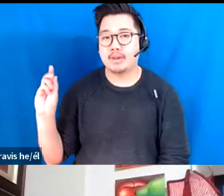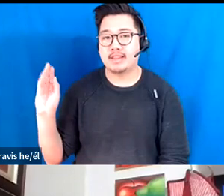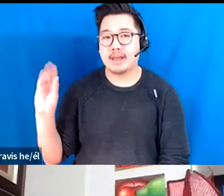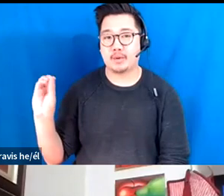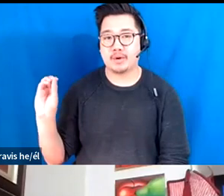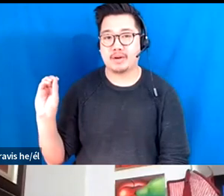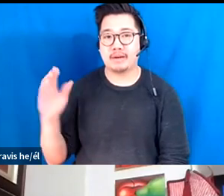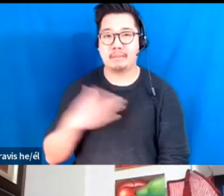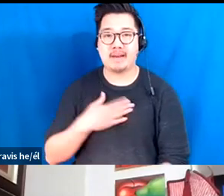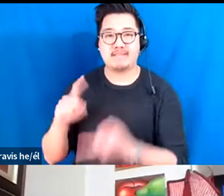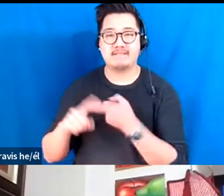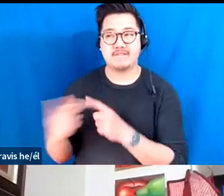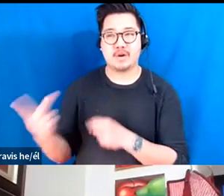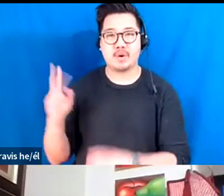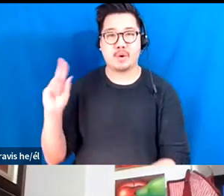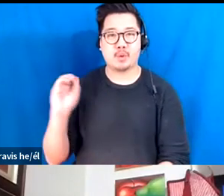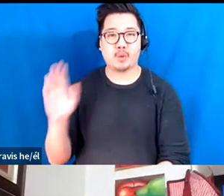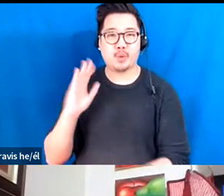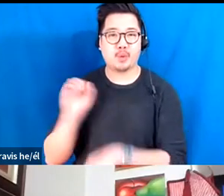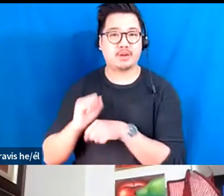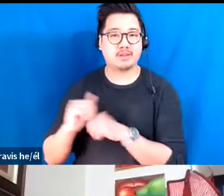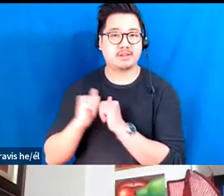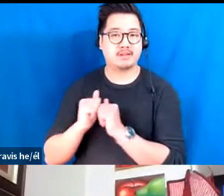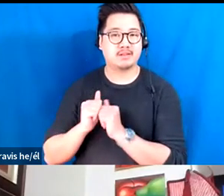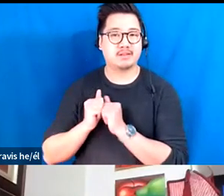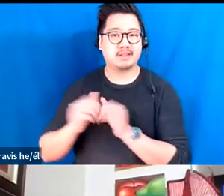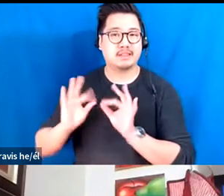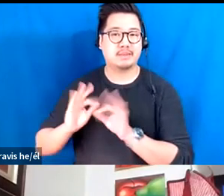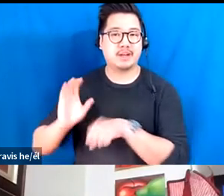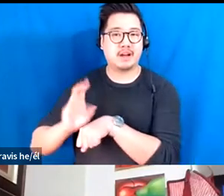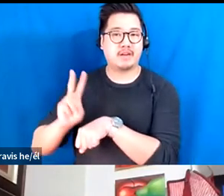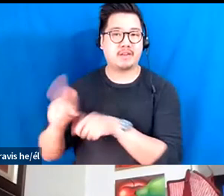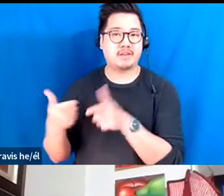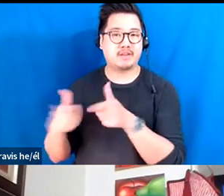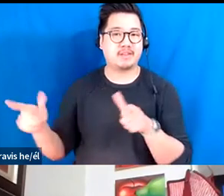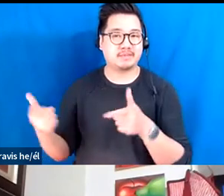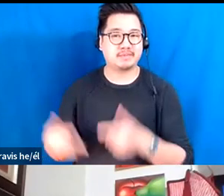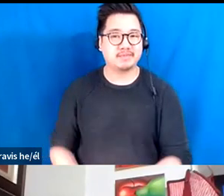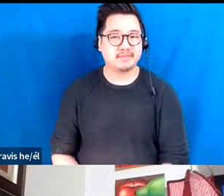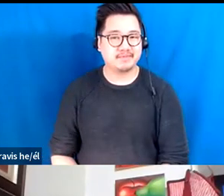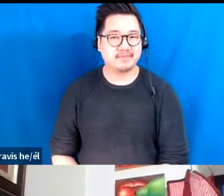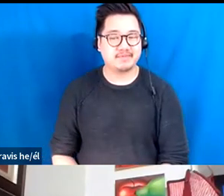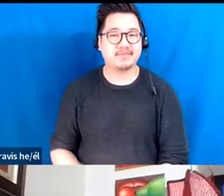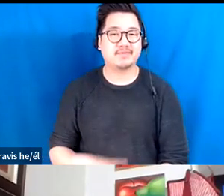uh friend rose was gonna do the kevardian uh creole interpretation